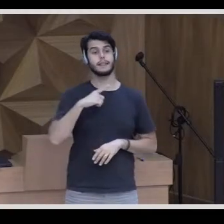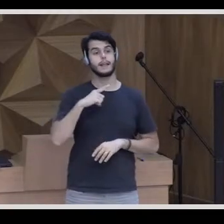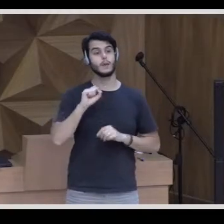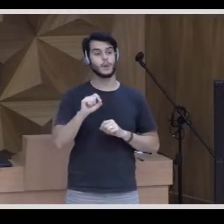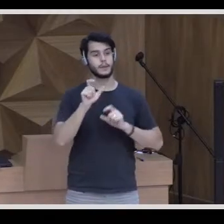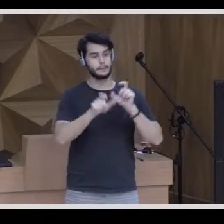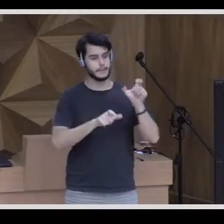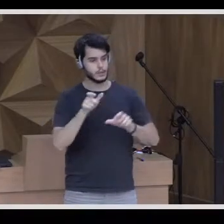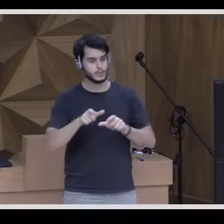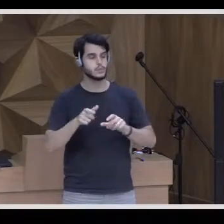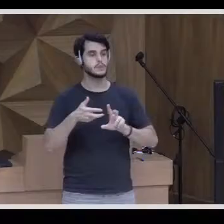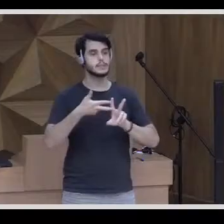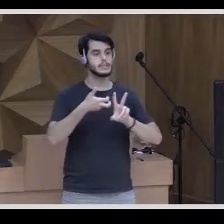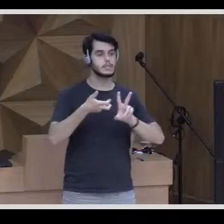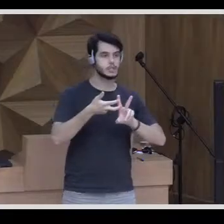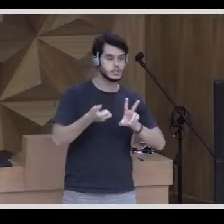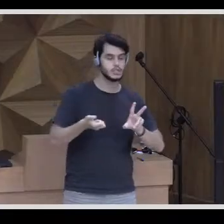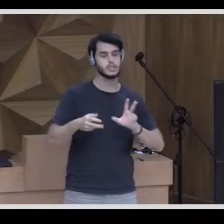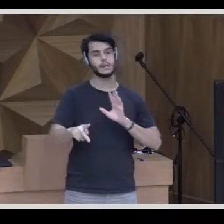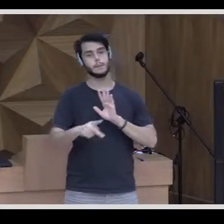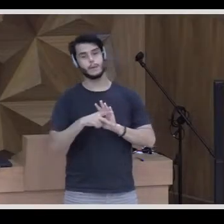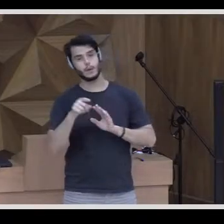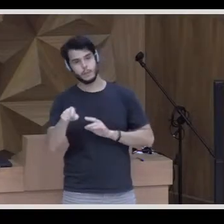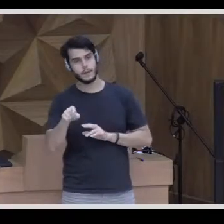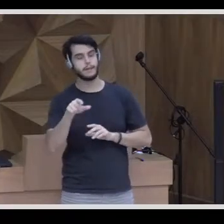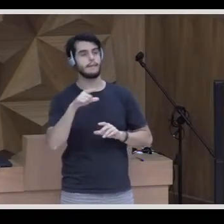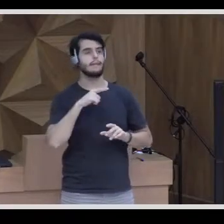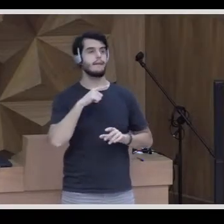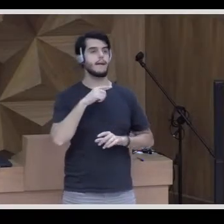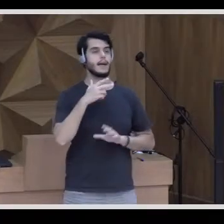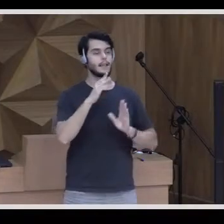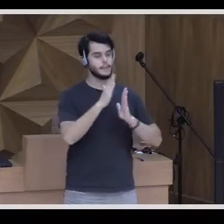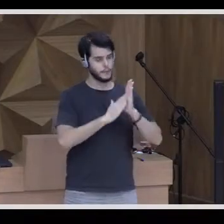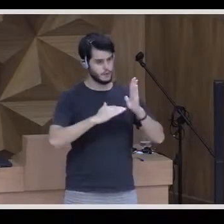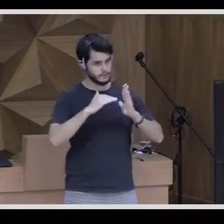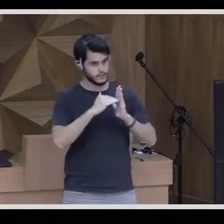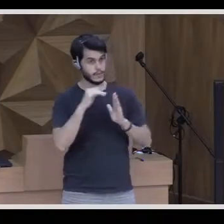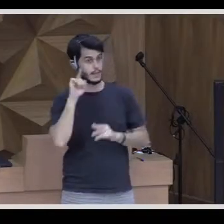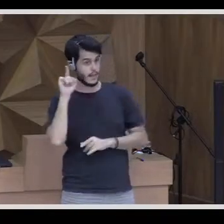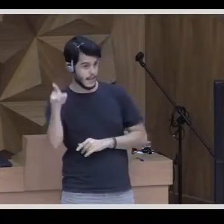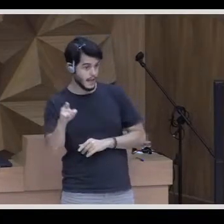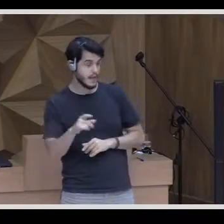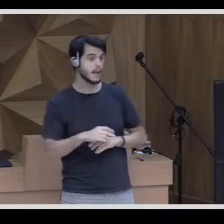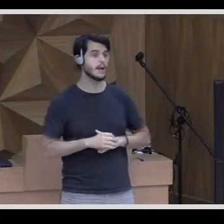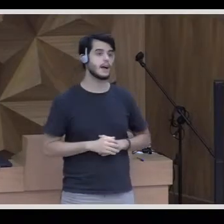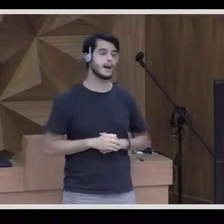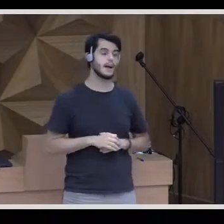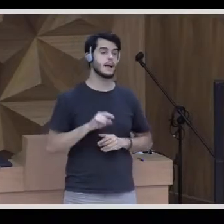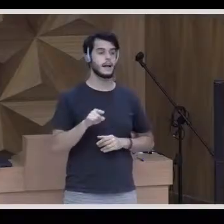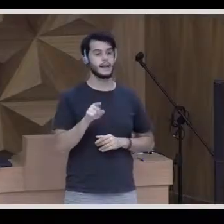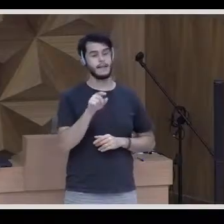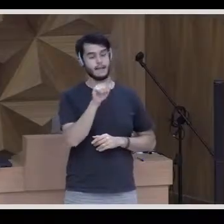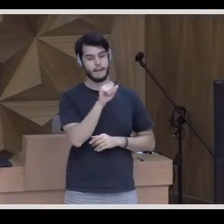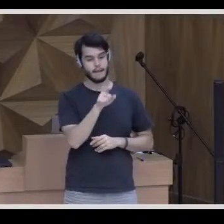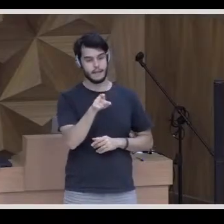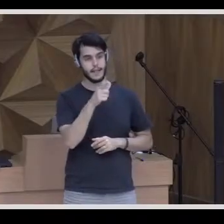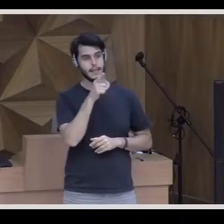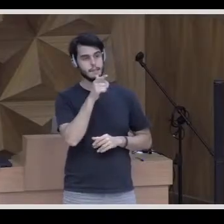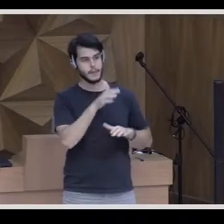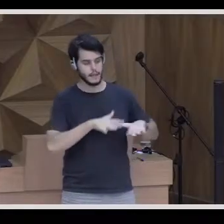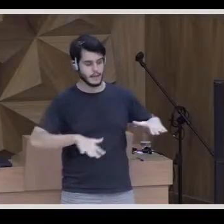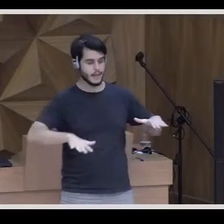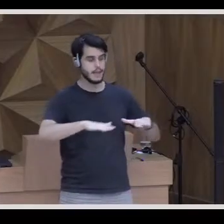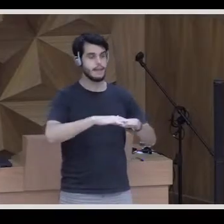Māori population of New Zealand, and we also have a large Pacific community in New Zealand. So we have very specific groups